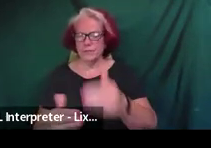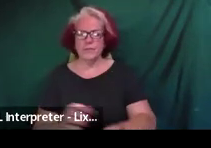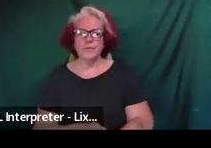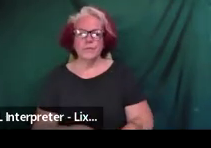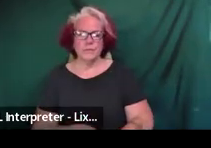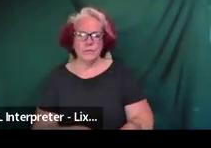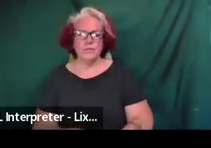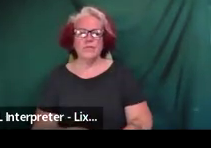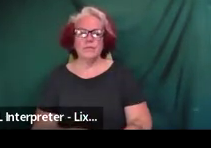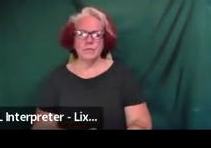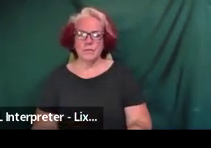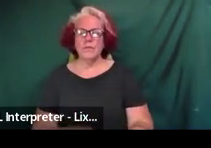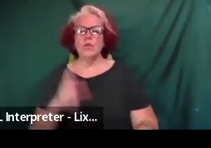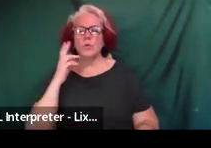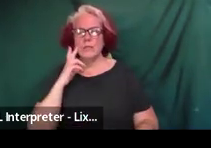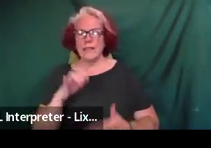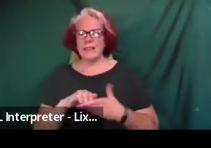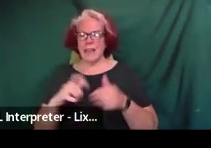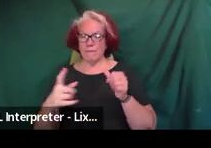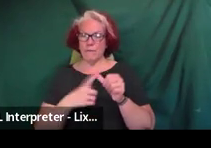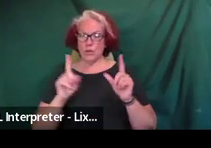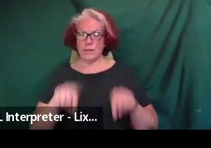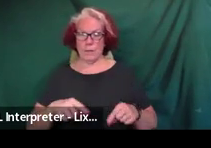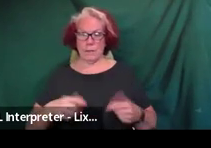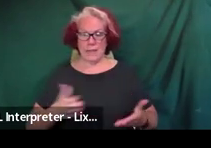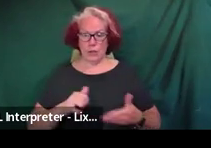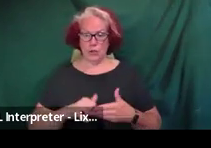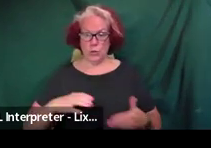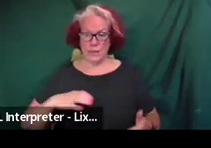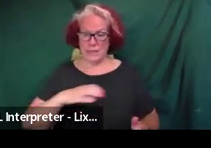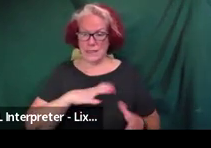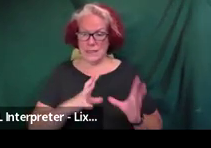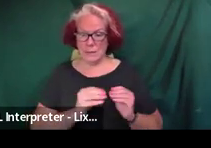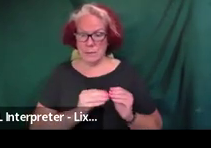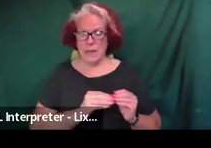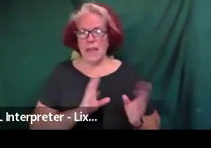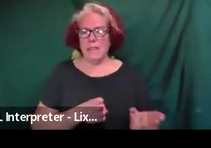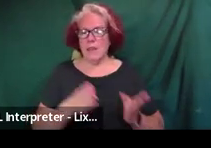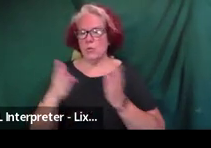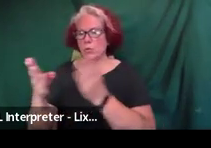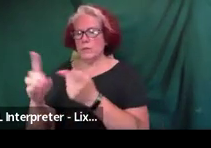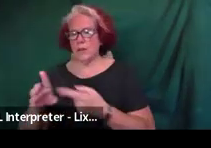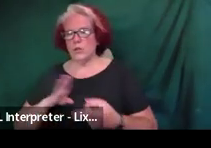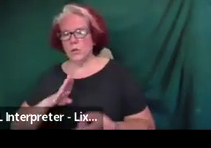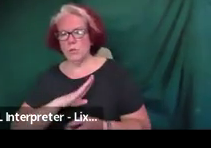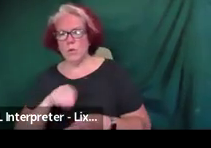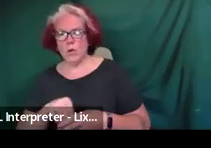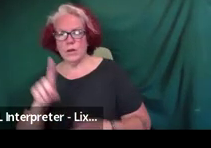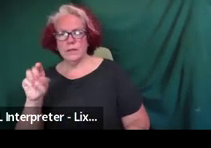see that coming first to the Fiscal Stabilization Committee and then onto the board in December.